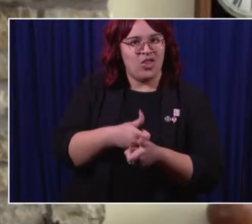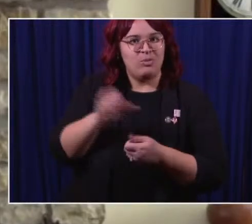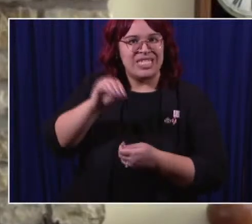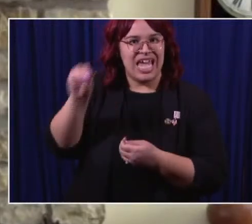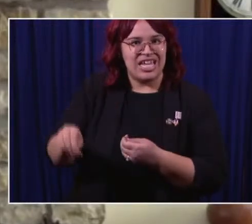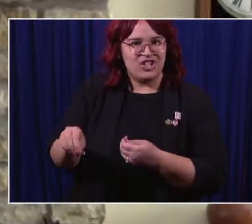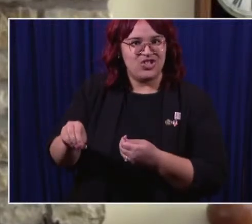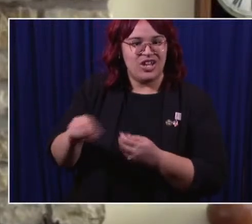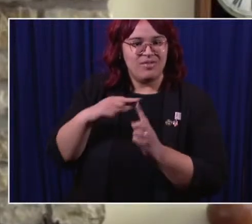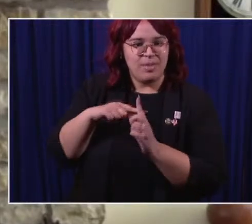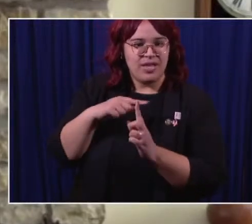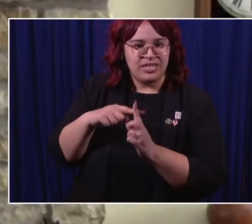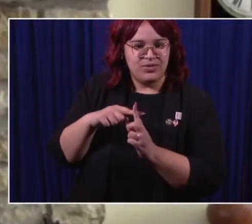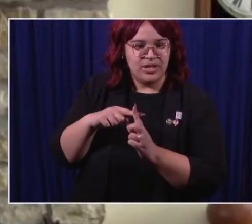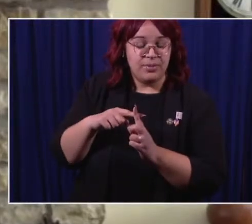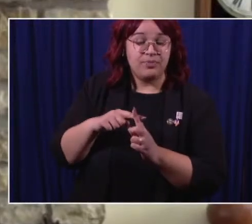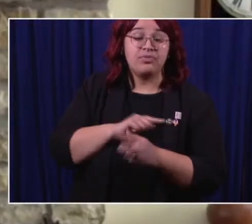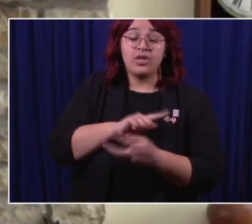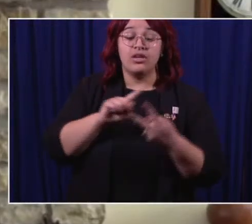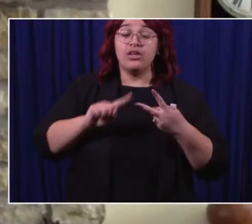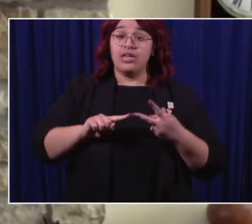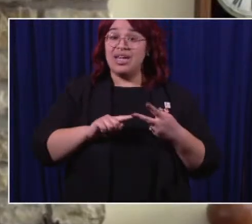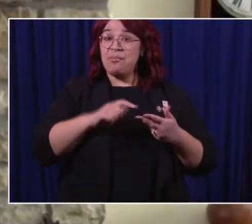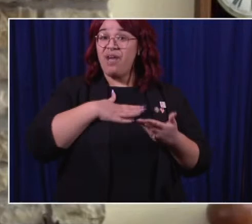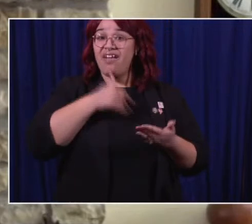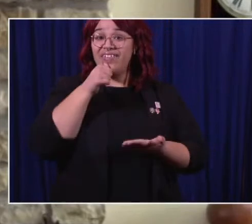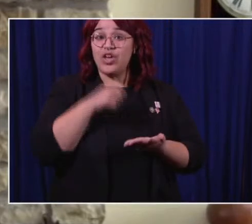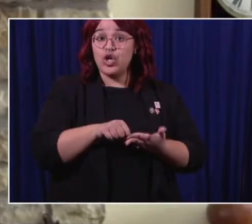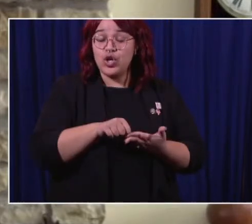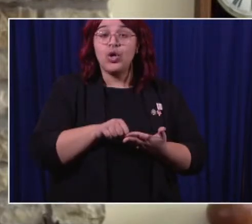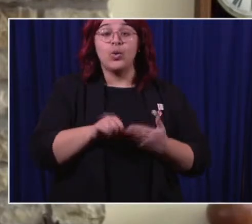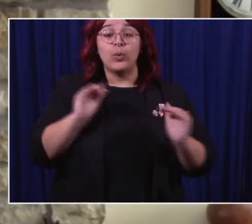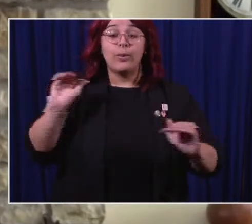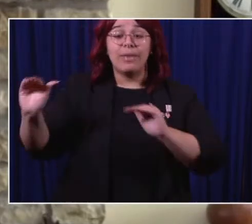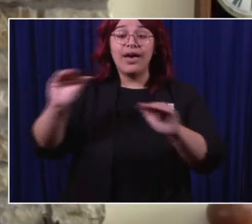to allow for compassionate care visits.